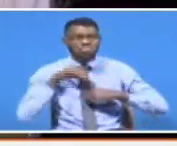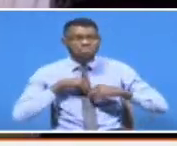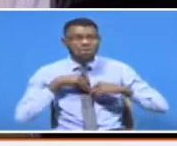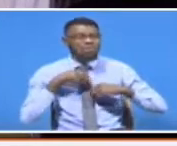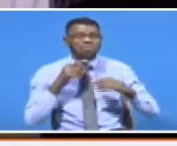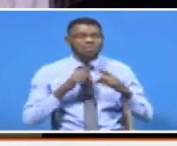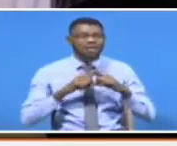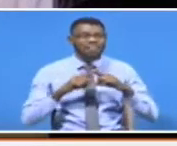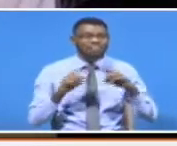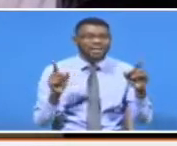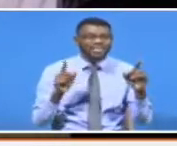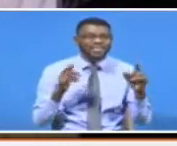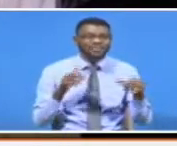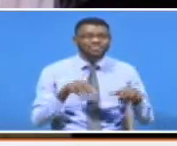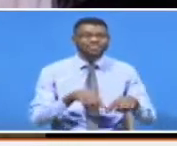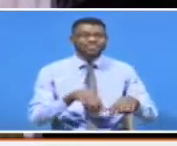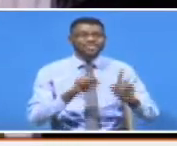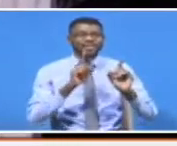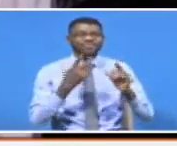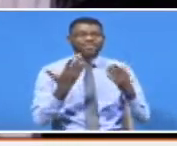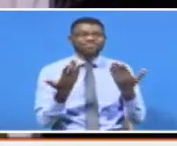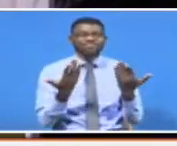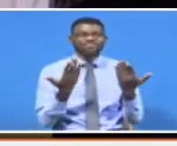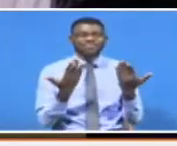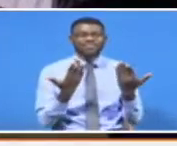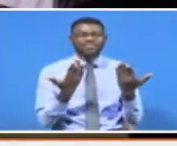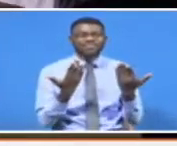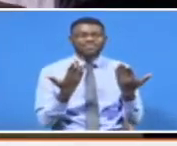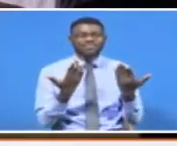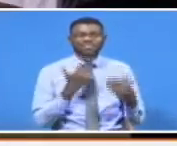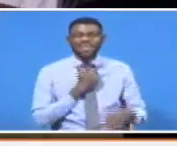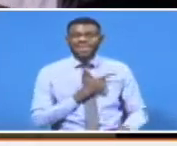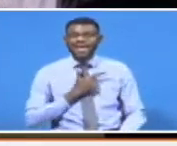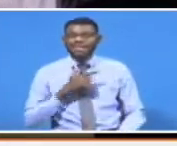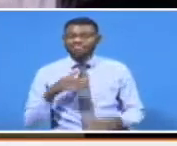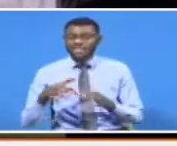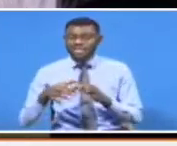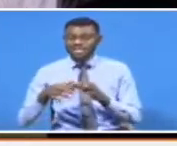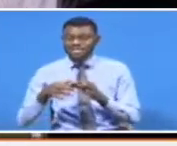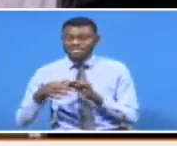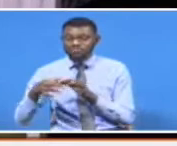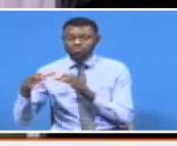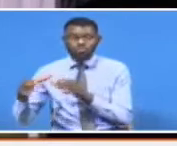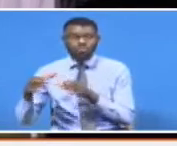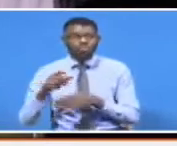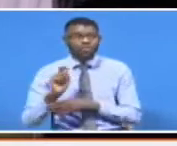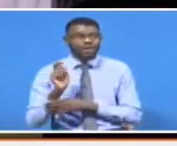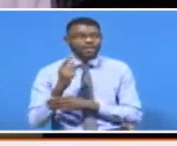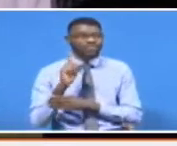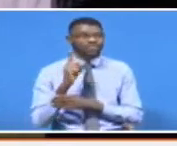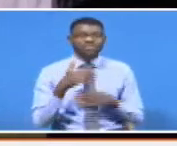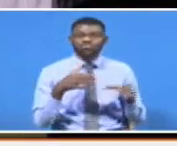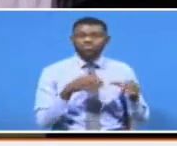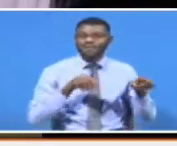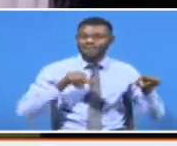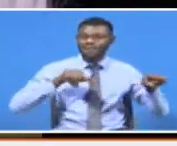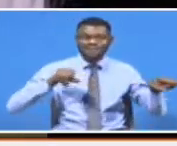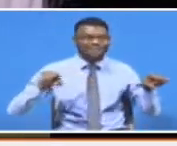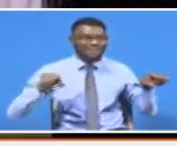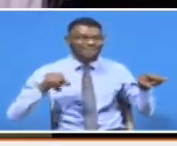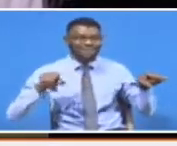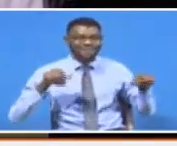on was the political game between Azimio and Kenya Kwanza. And it's good, we now